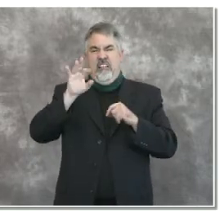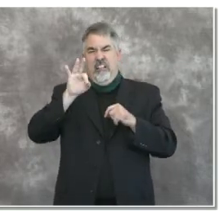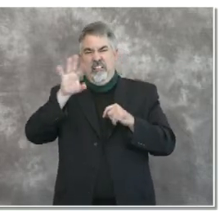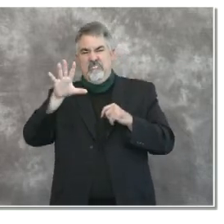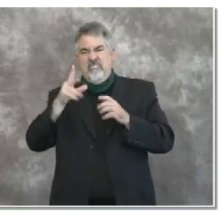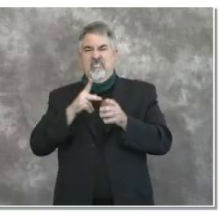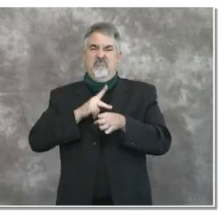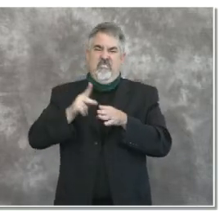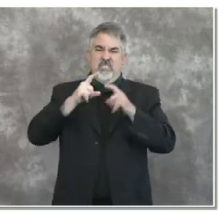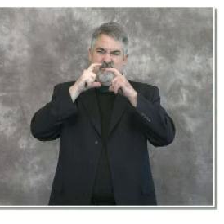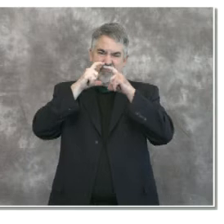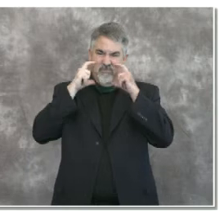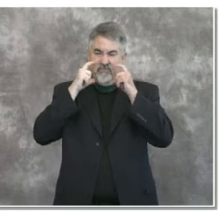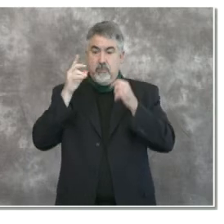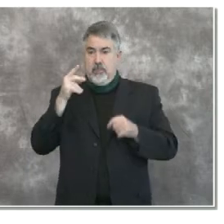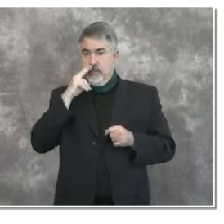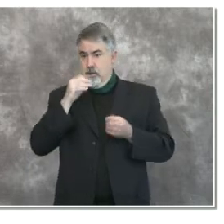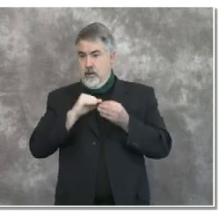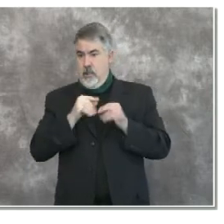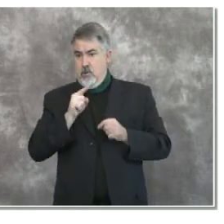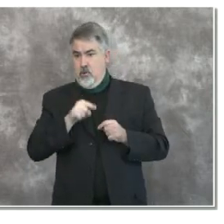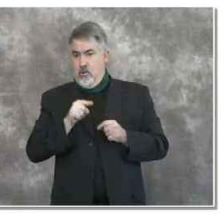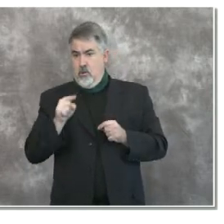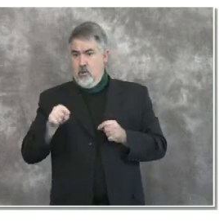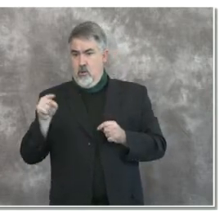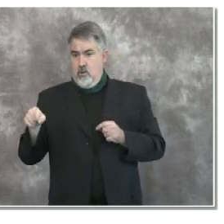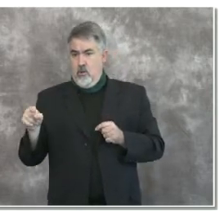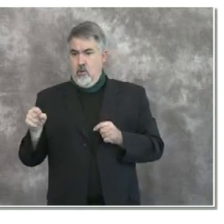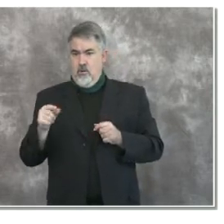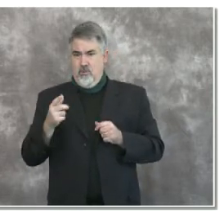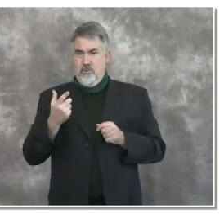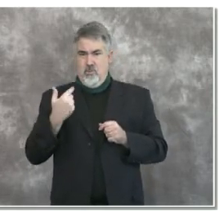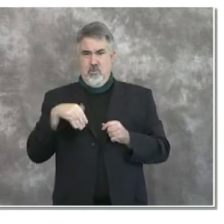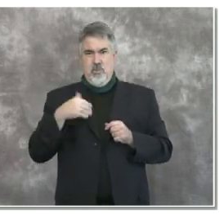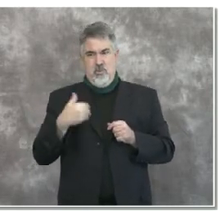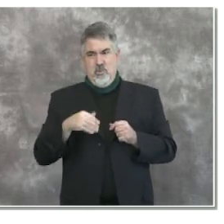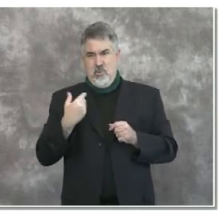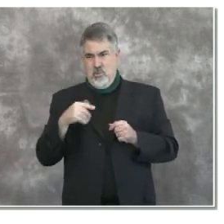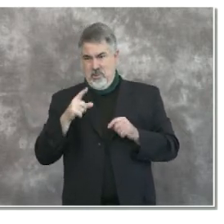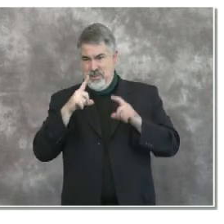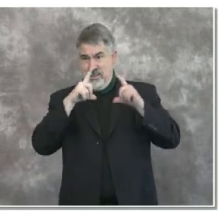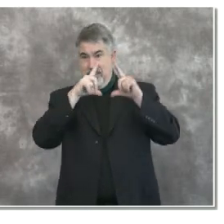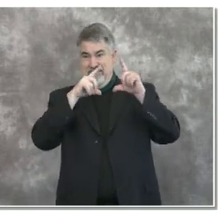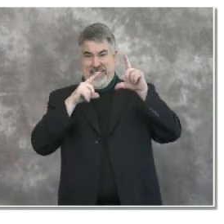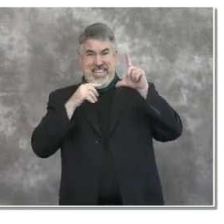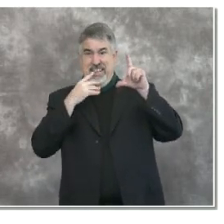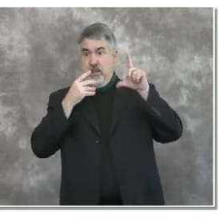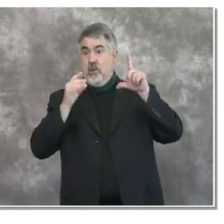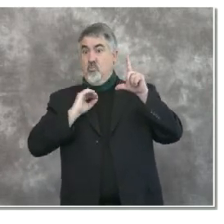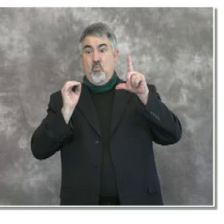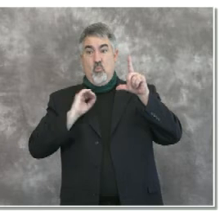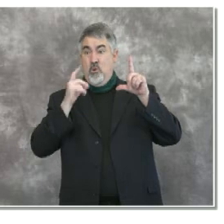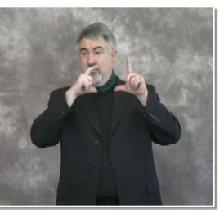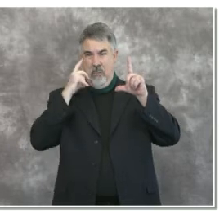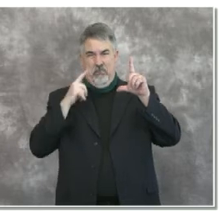bottom are different particle sizes that even the homemade masks